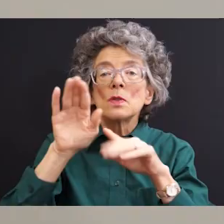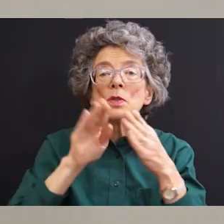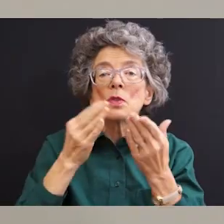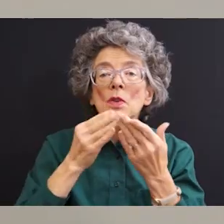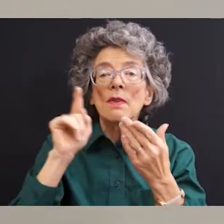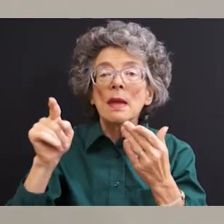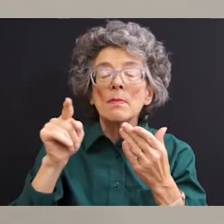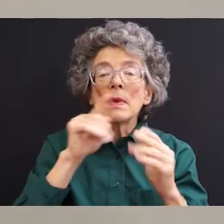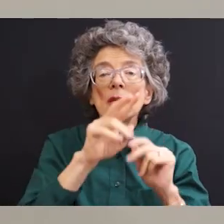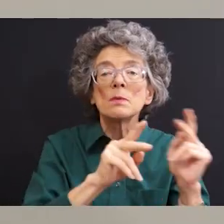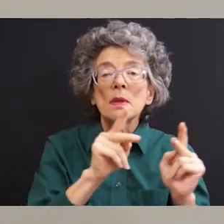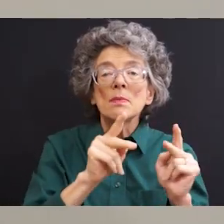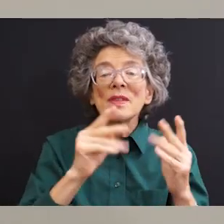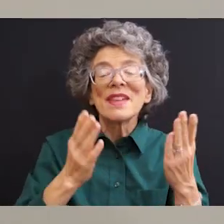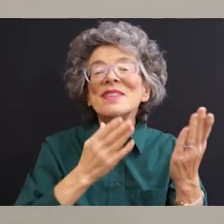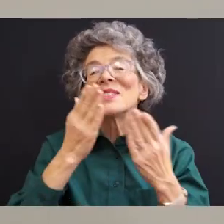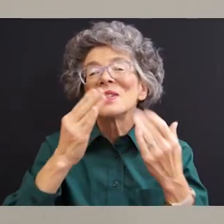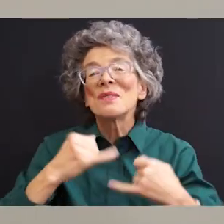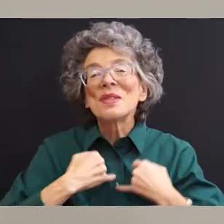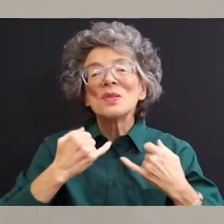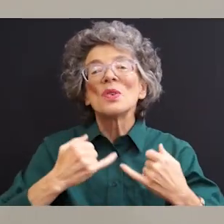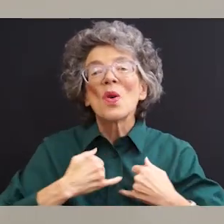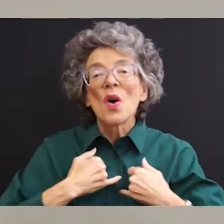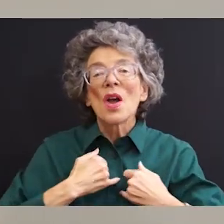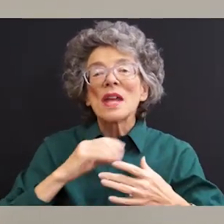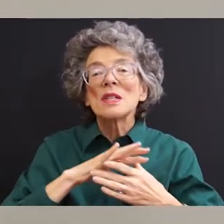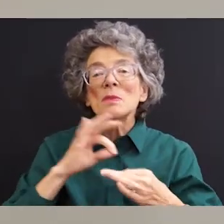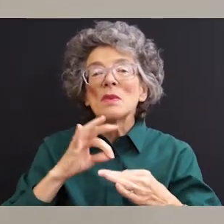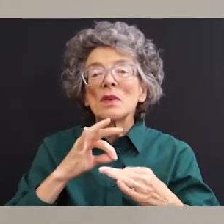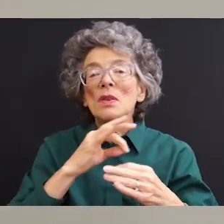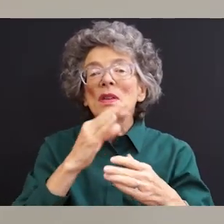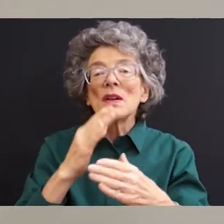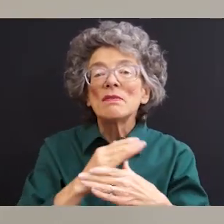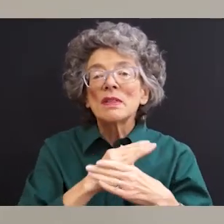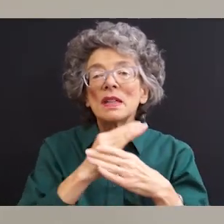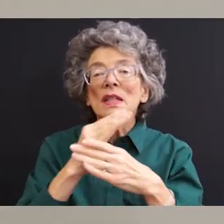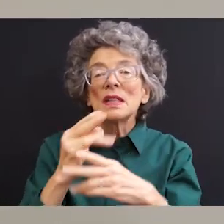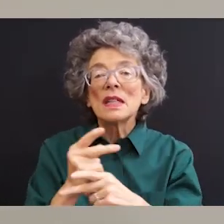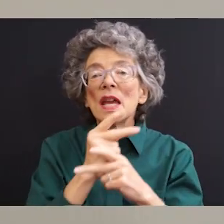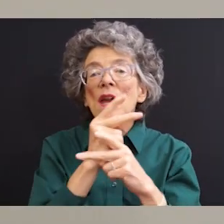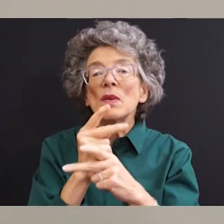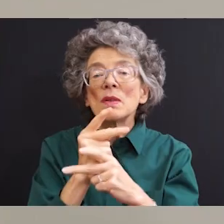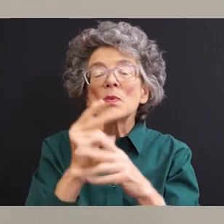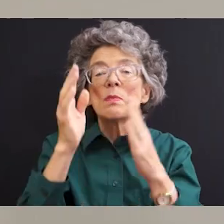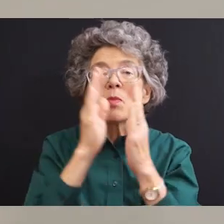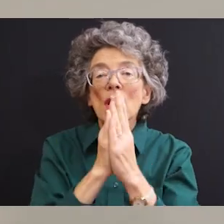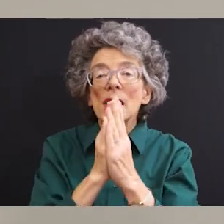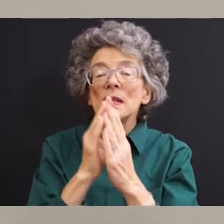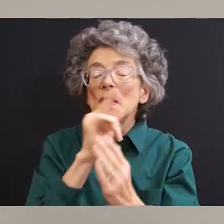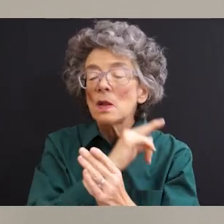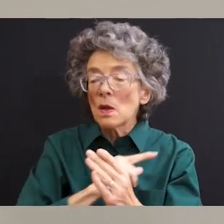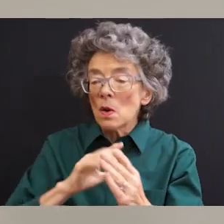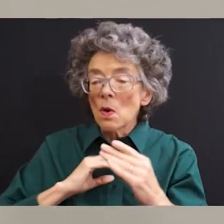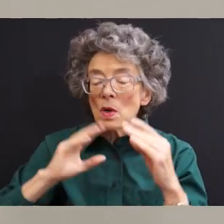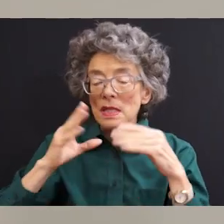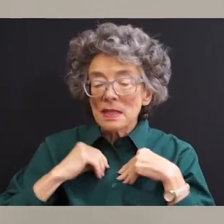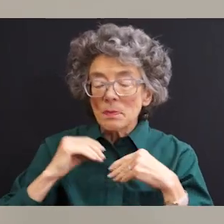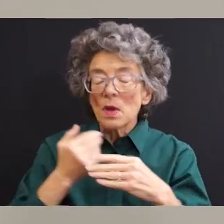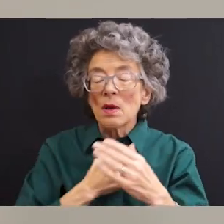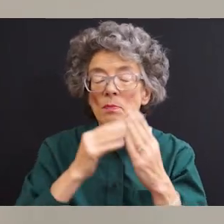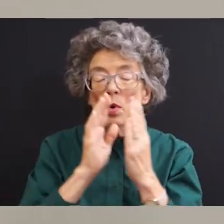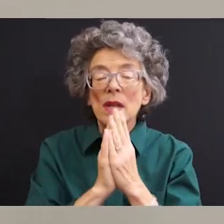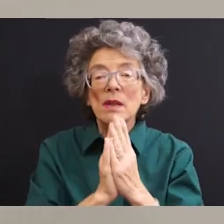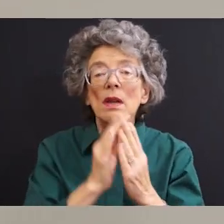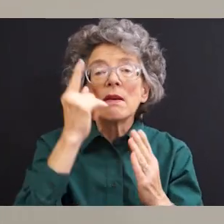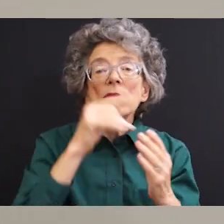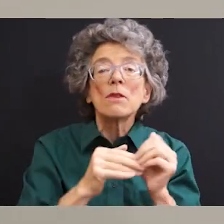serve with joy and a spirit of sharing and caring. Let us pray to the Lord. Lord, hear our prayer. For leaders